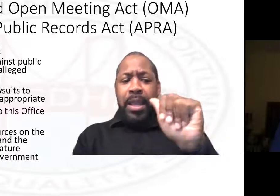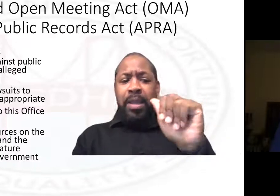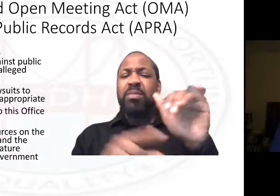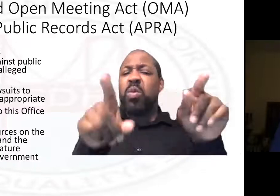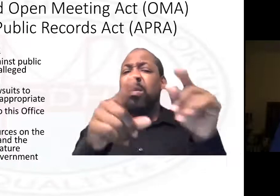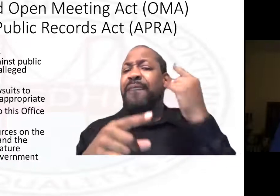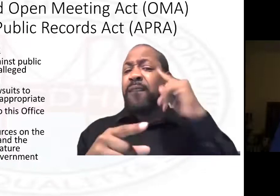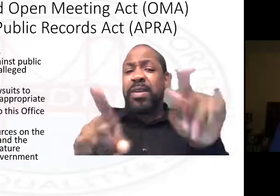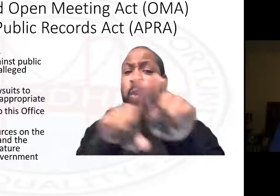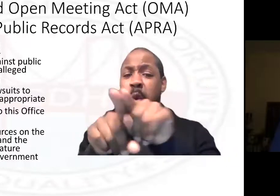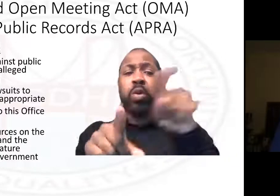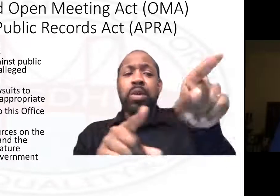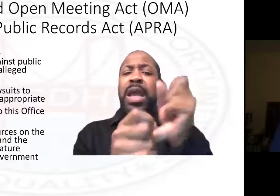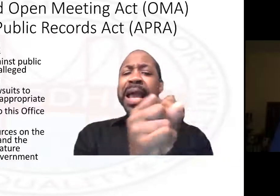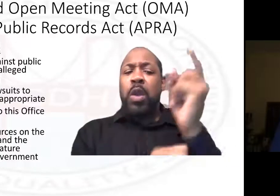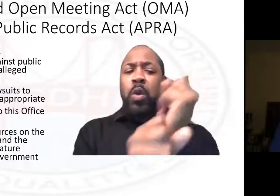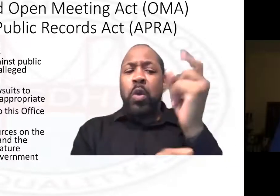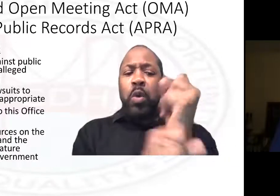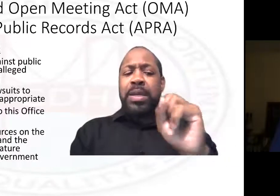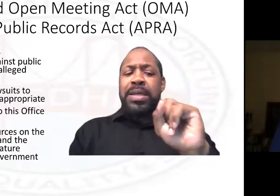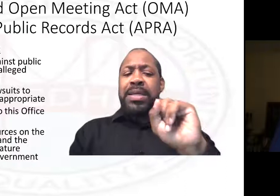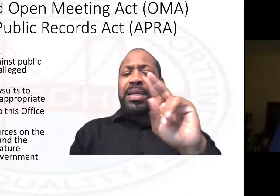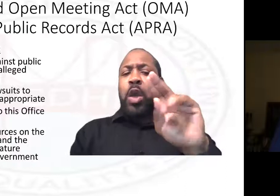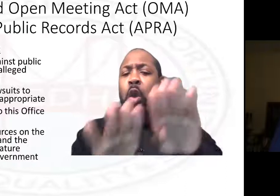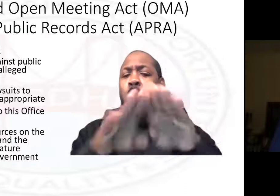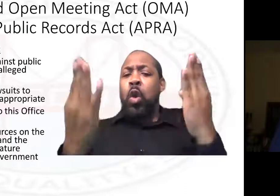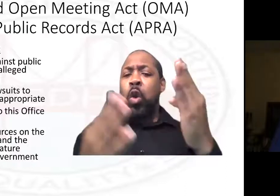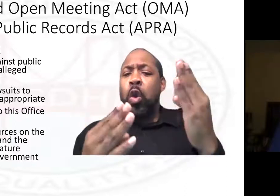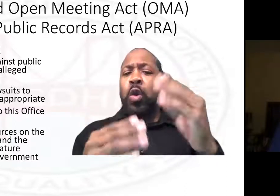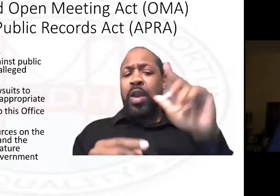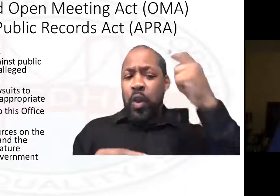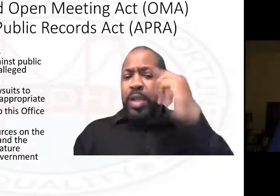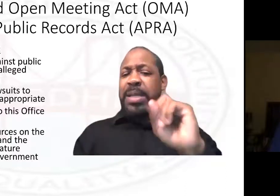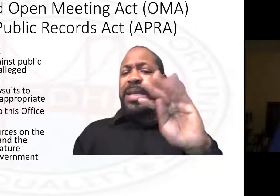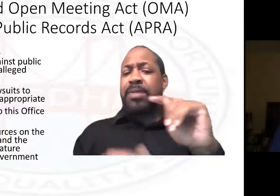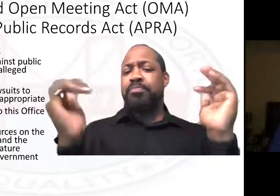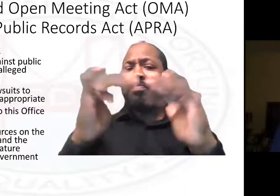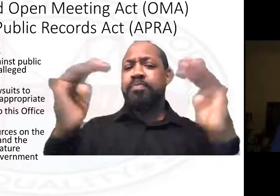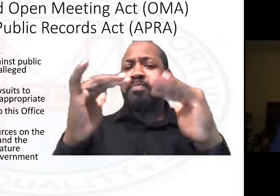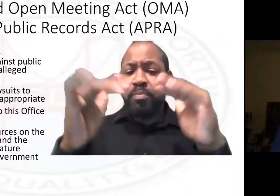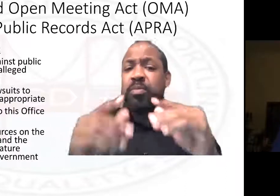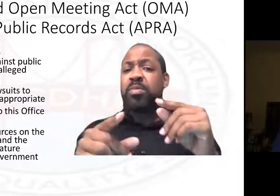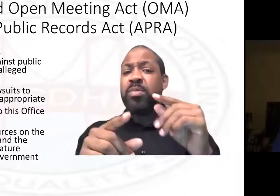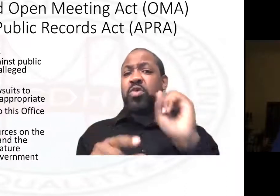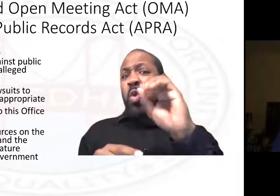at our event, the annual Open Government Summit. So ignorance of the law is no excuse.